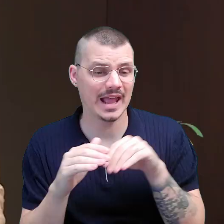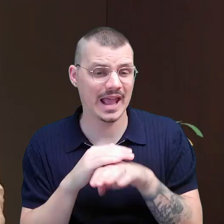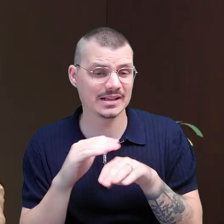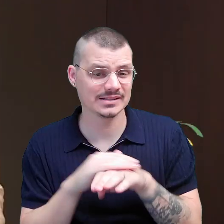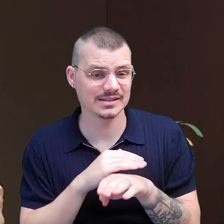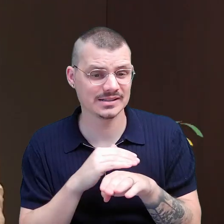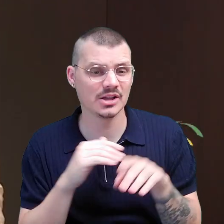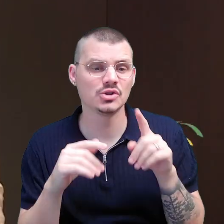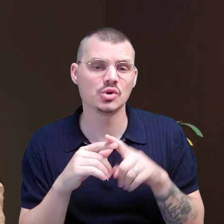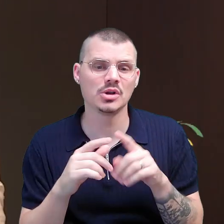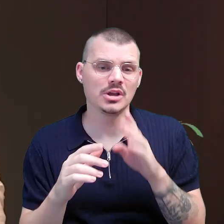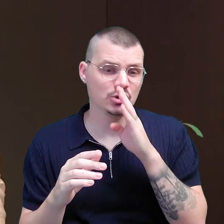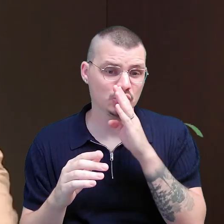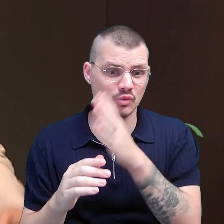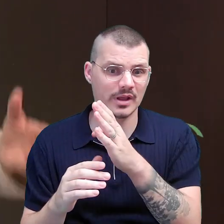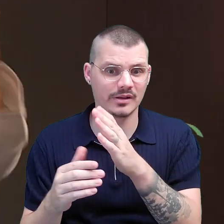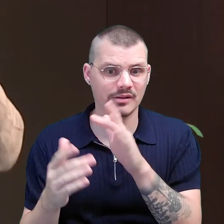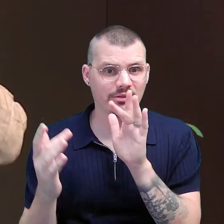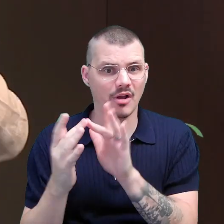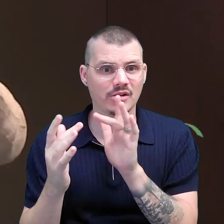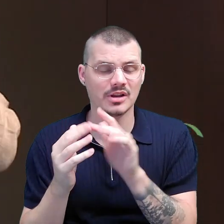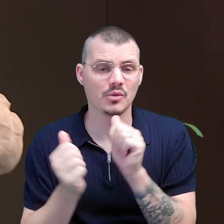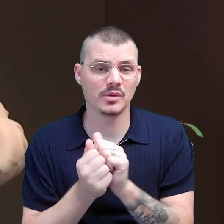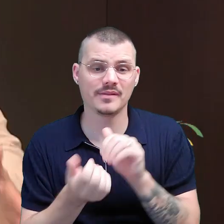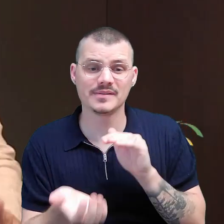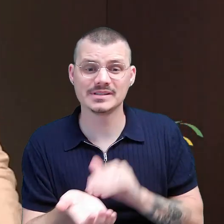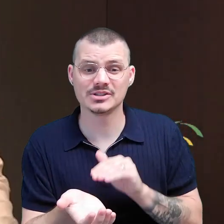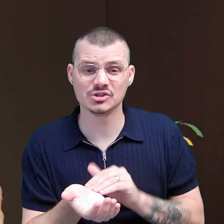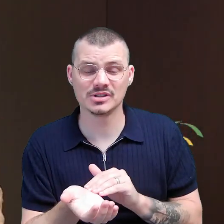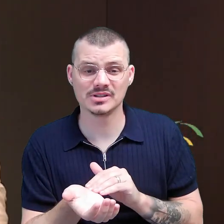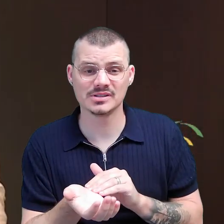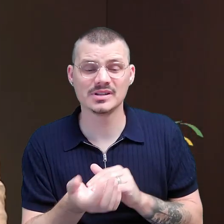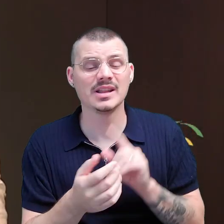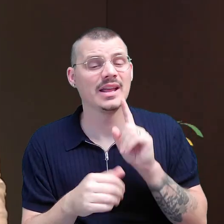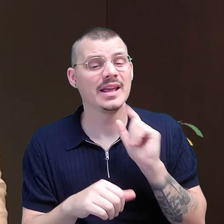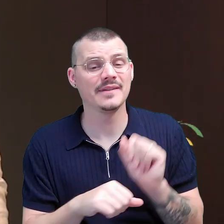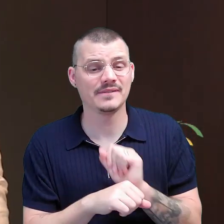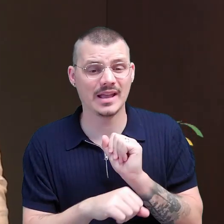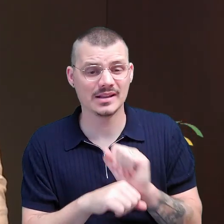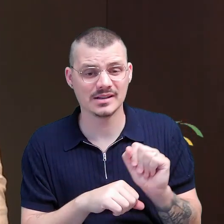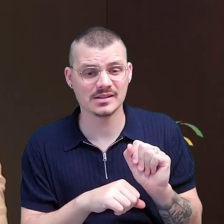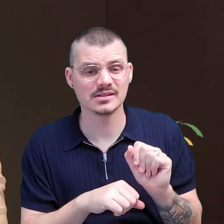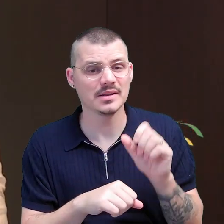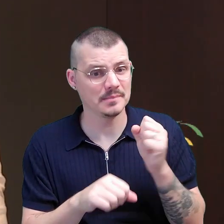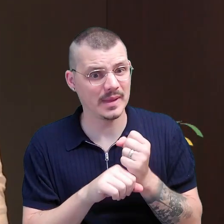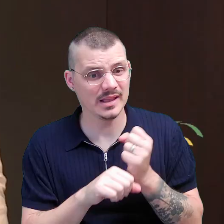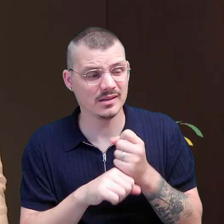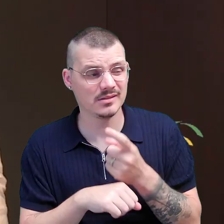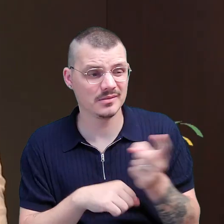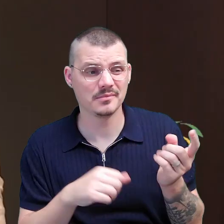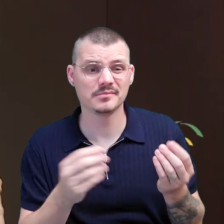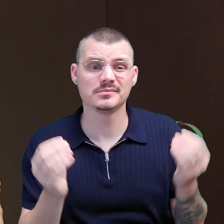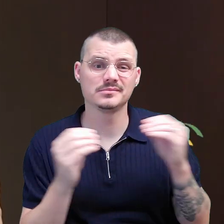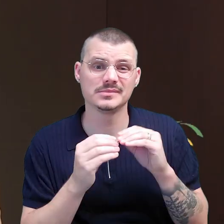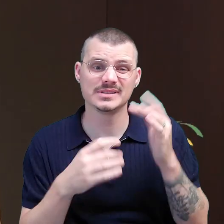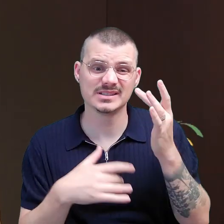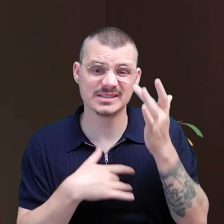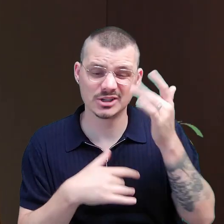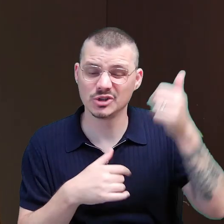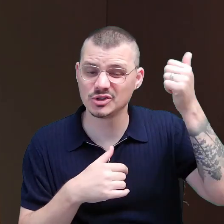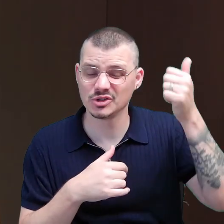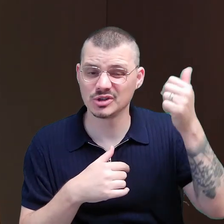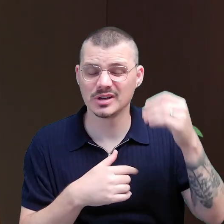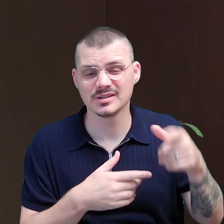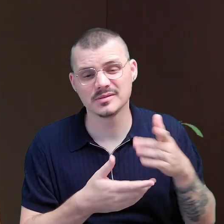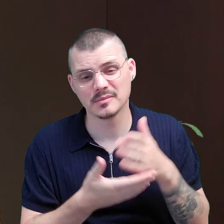restrict access to direct contact with physicians, in fact, is making a lot of people